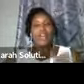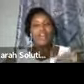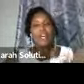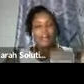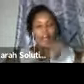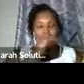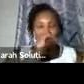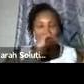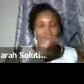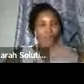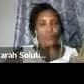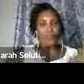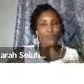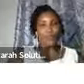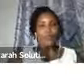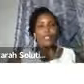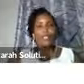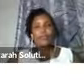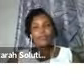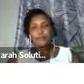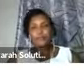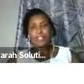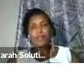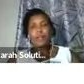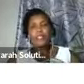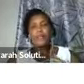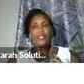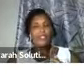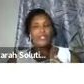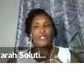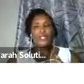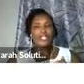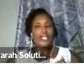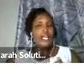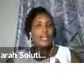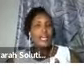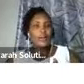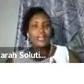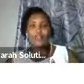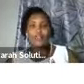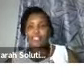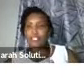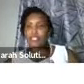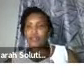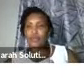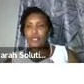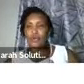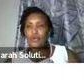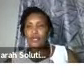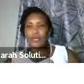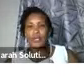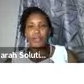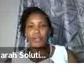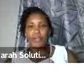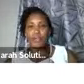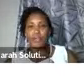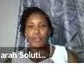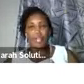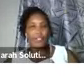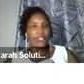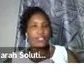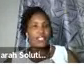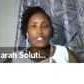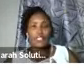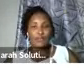so we have an offer for you from Pathway Solutions. We have somebody who will win, 5 of